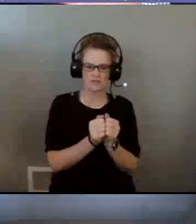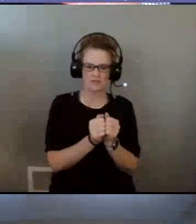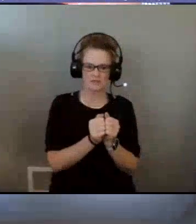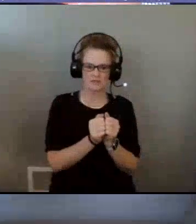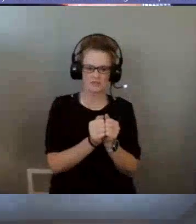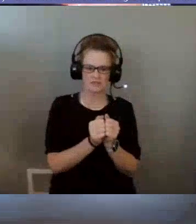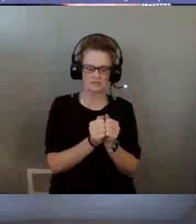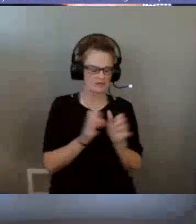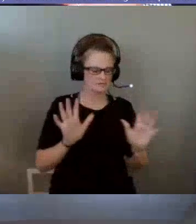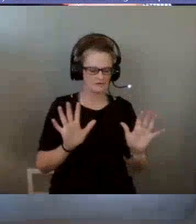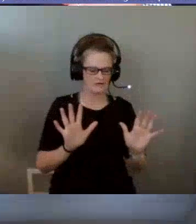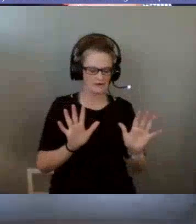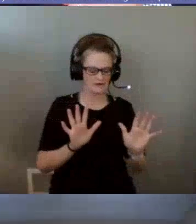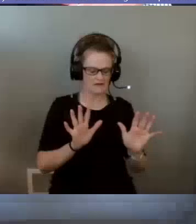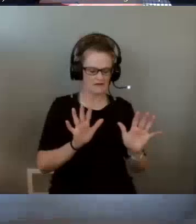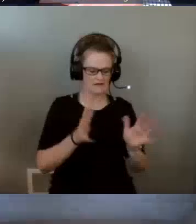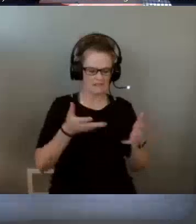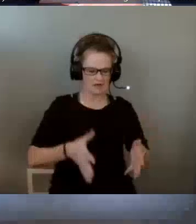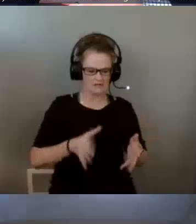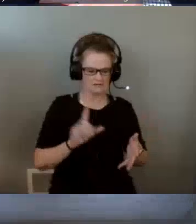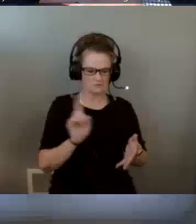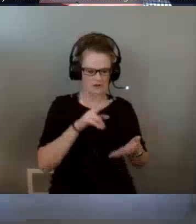I lost my spot.